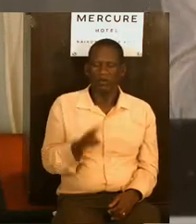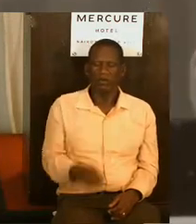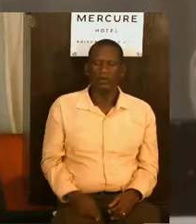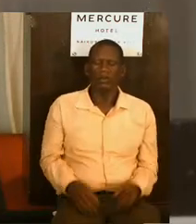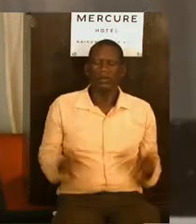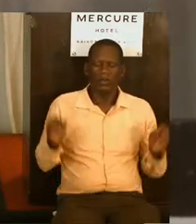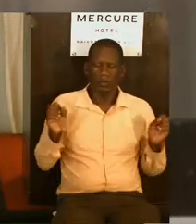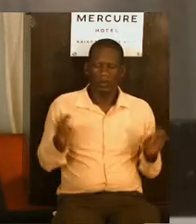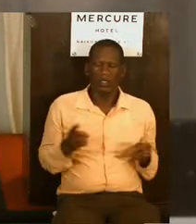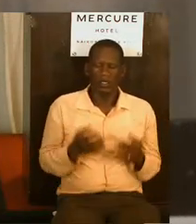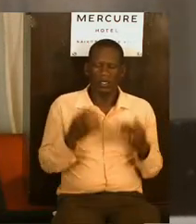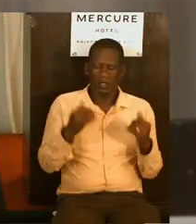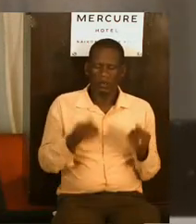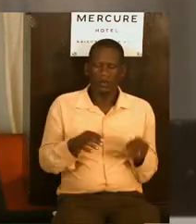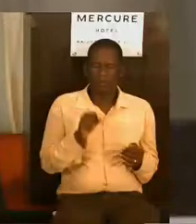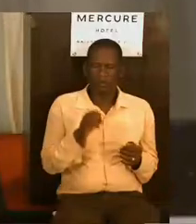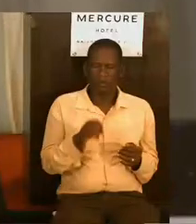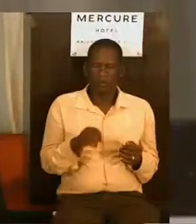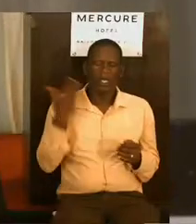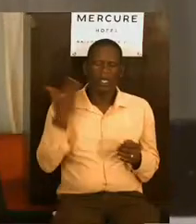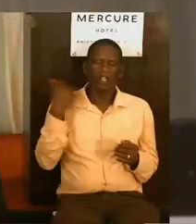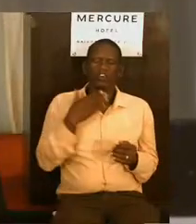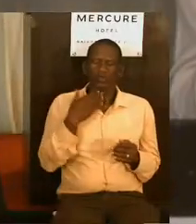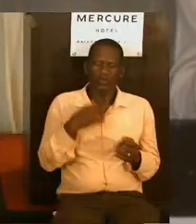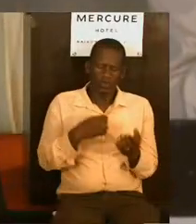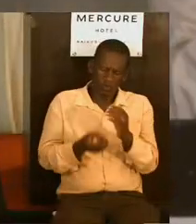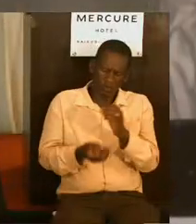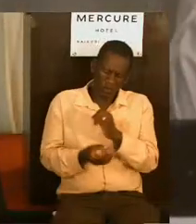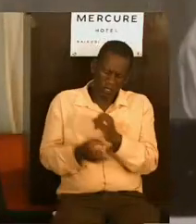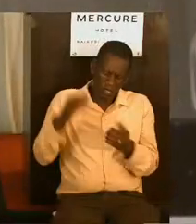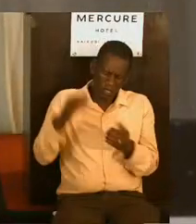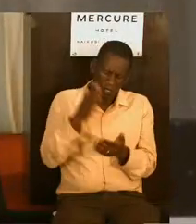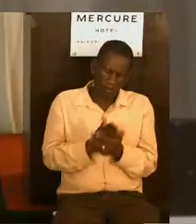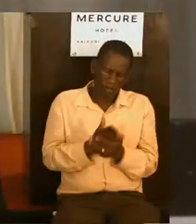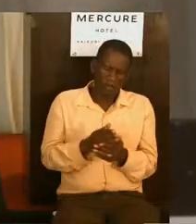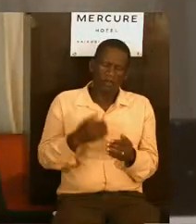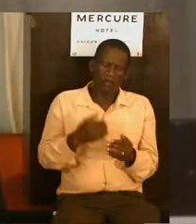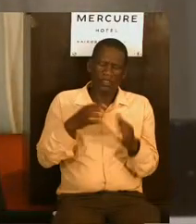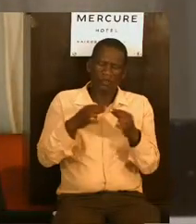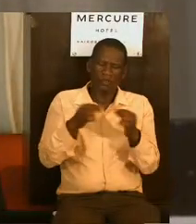utu okay so I don't want to dwell that is